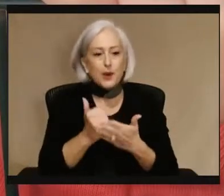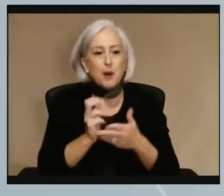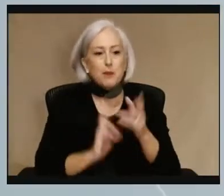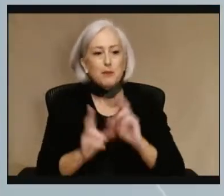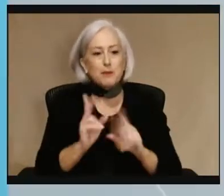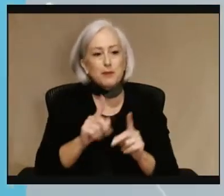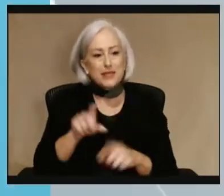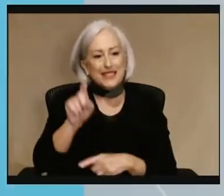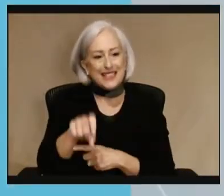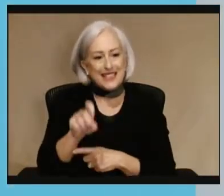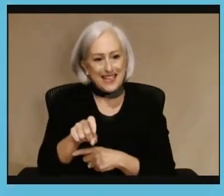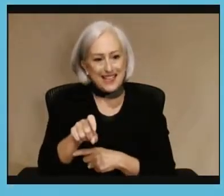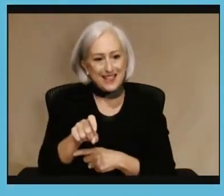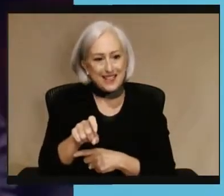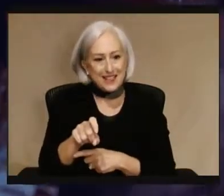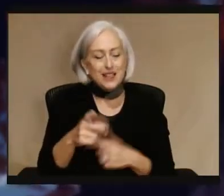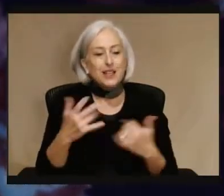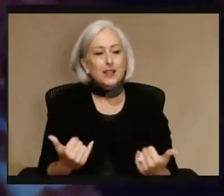Update.